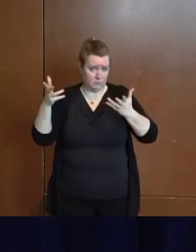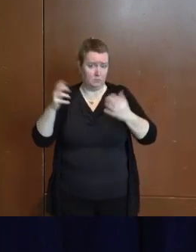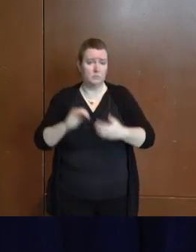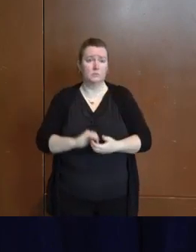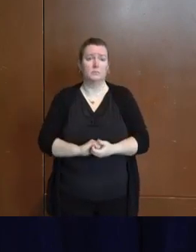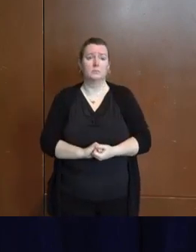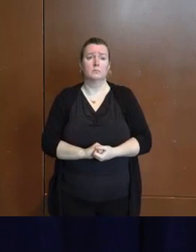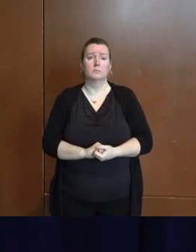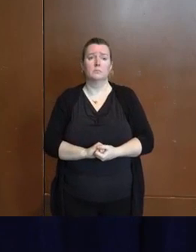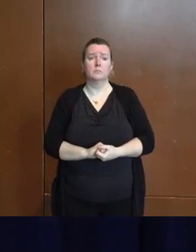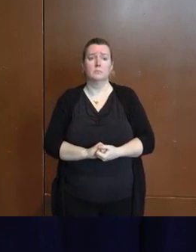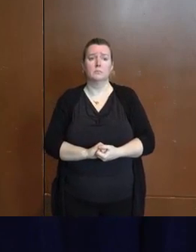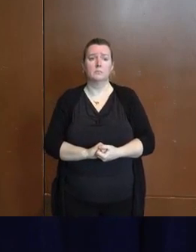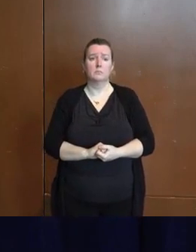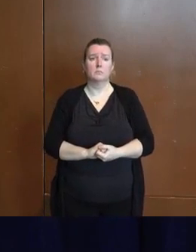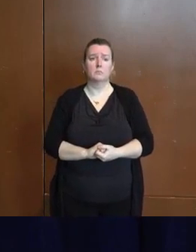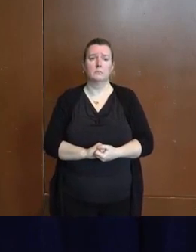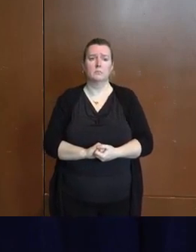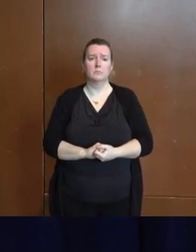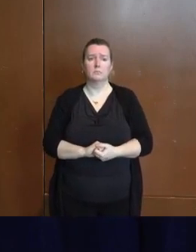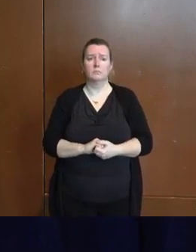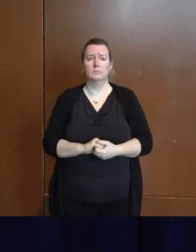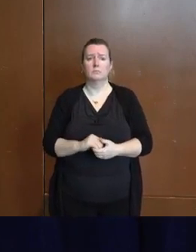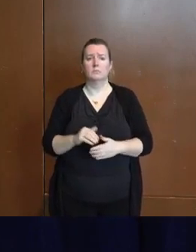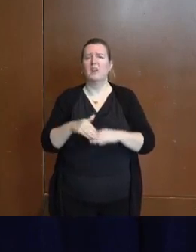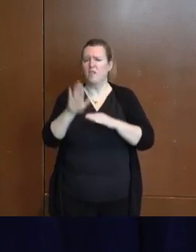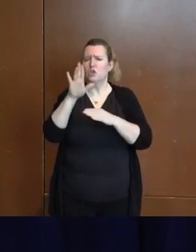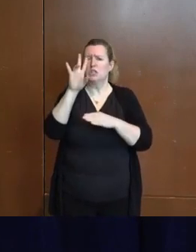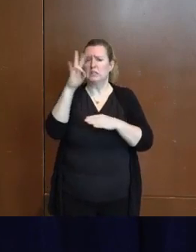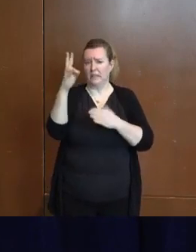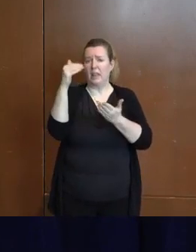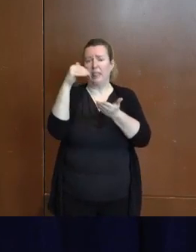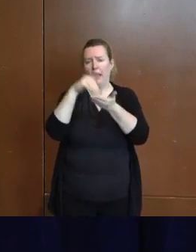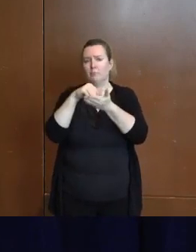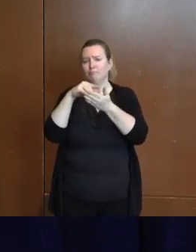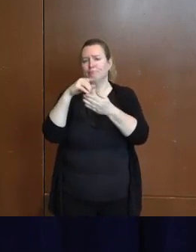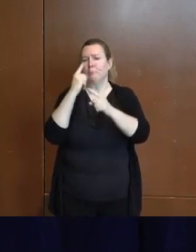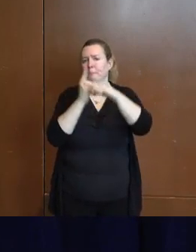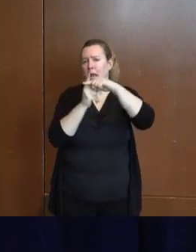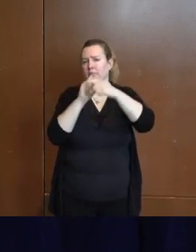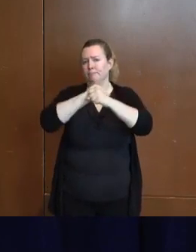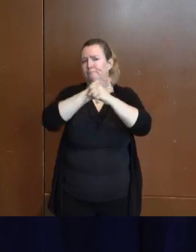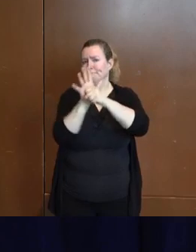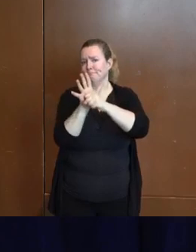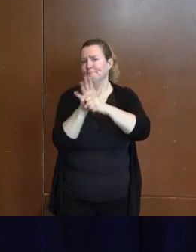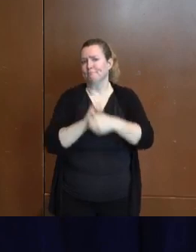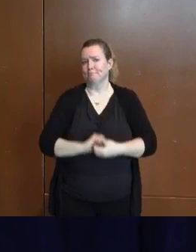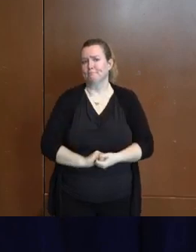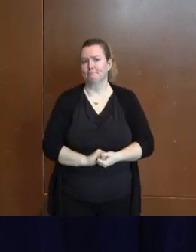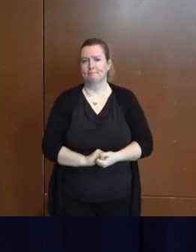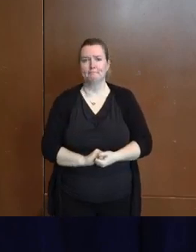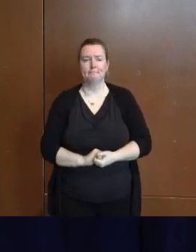17,253 have tested positive, for an overall positivity rate of